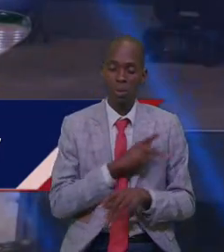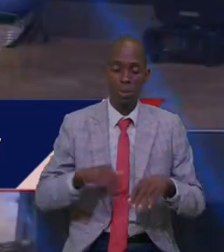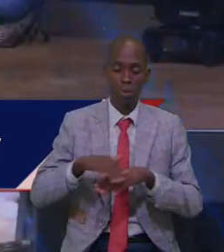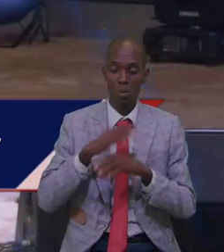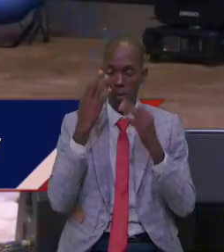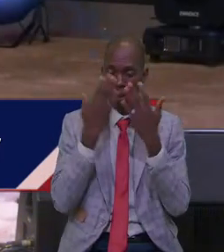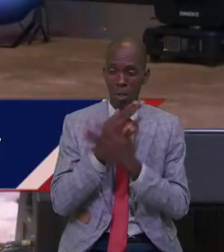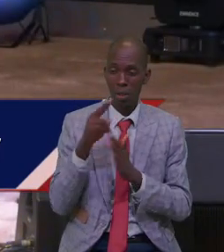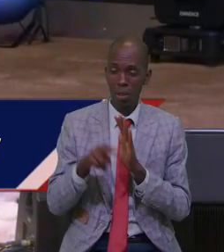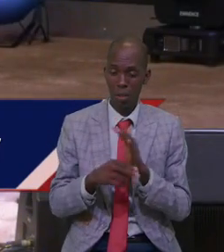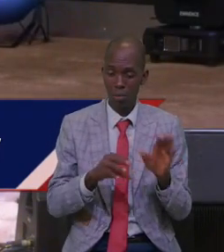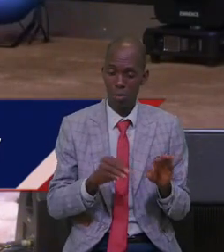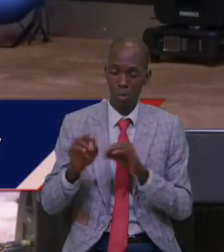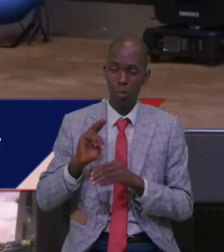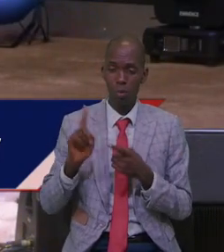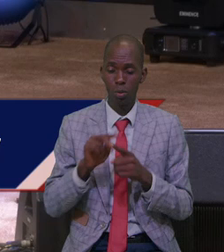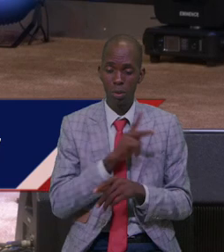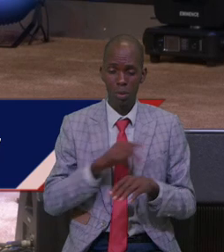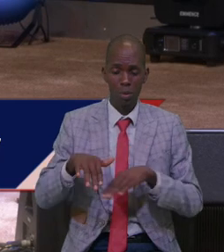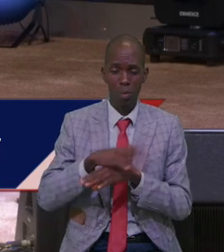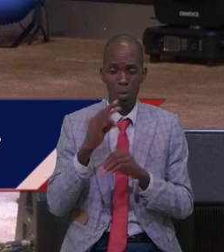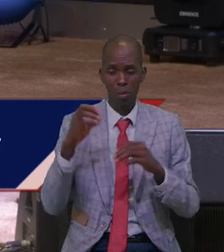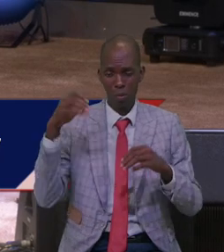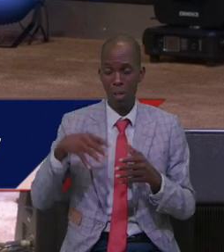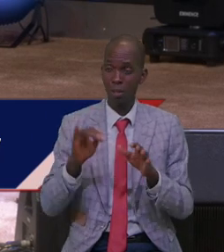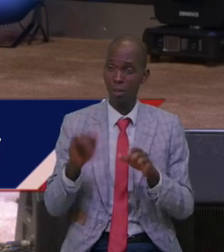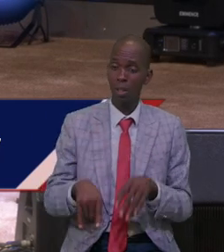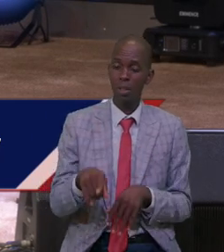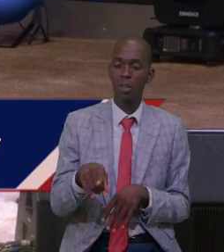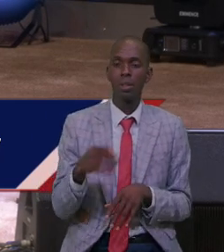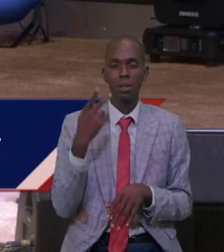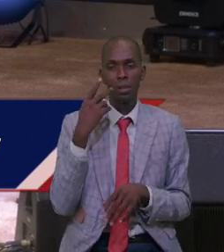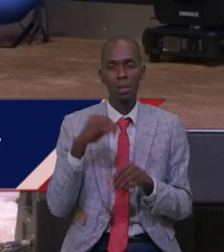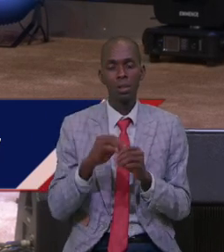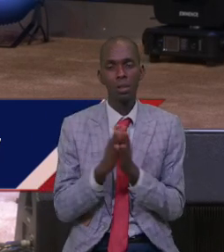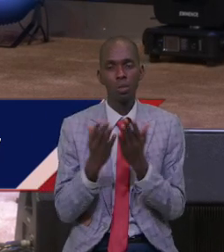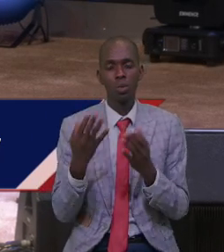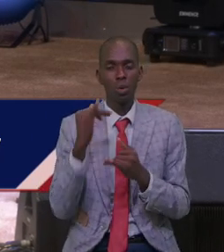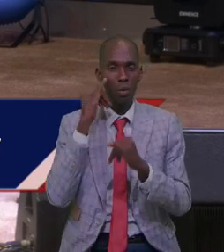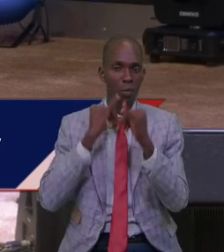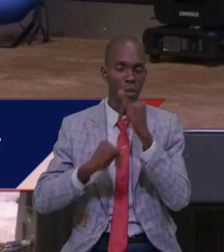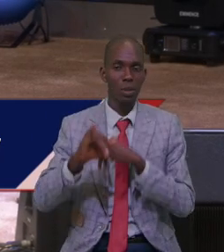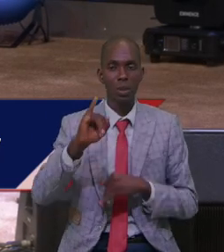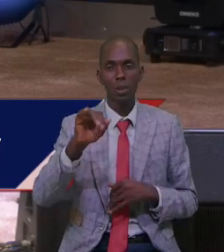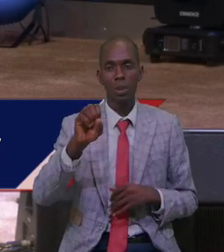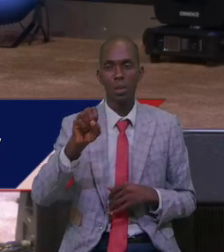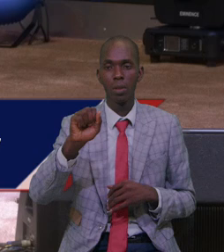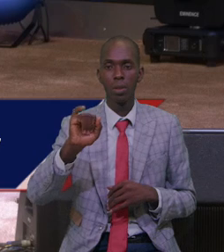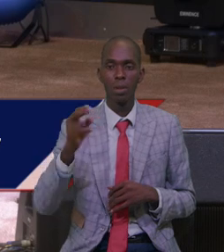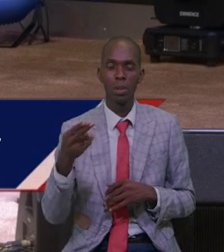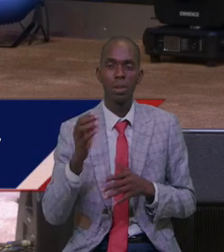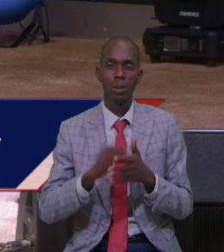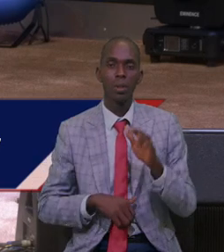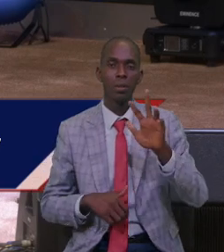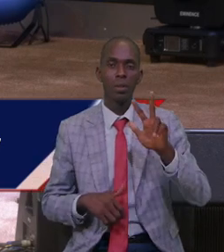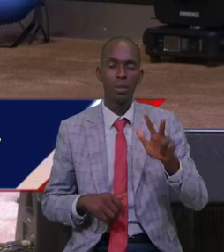take us to the kingdom of light? Look at Isaiah chapter 53. We're reading from verse 3. He is